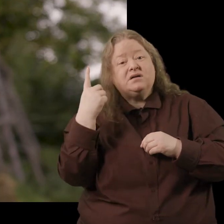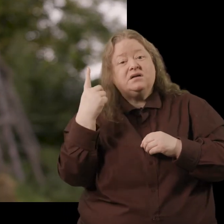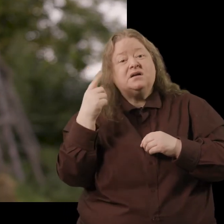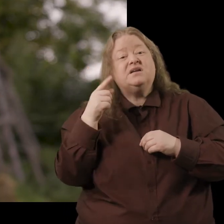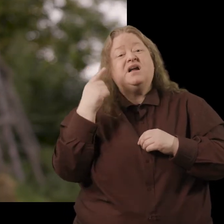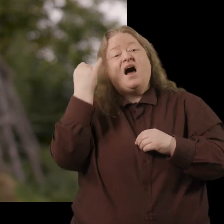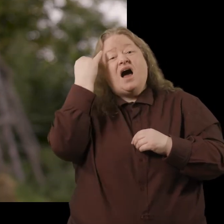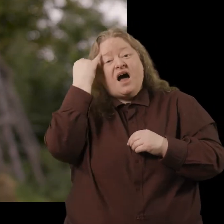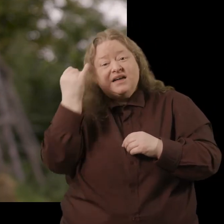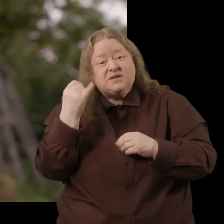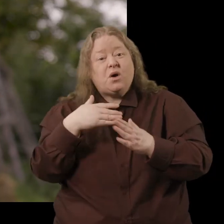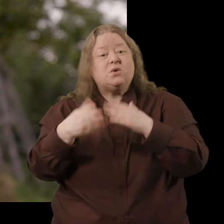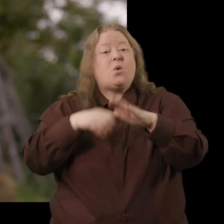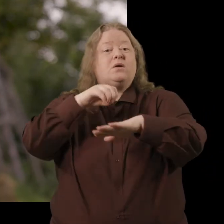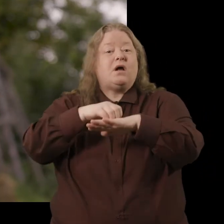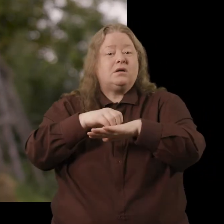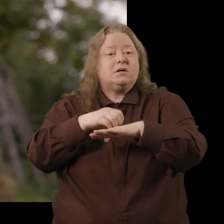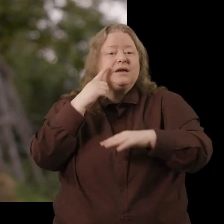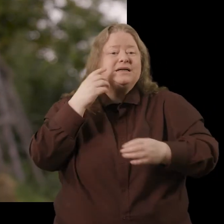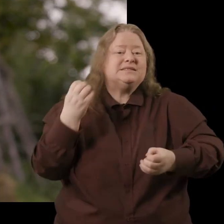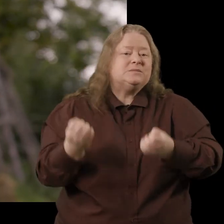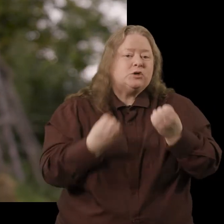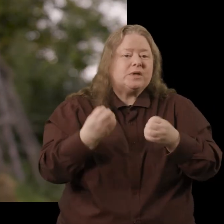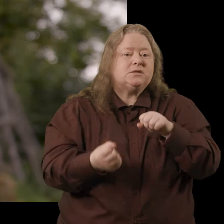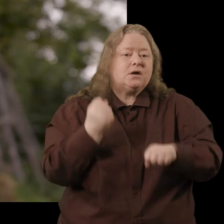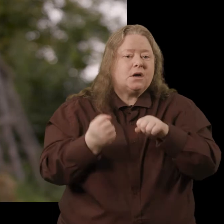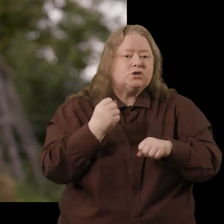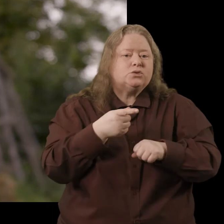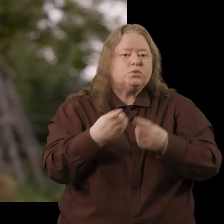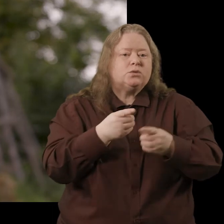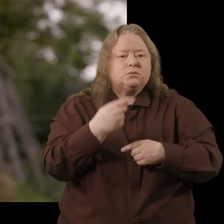about what went on the site. And experimental archaeologists can use their